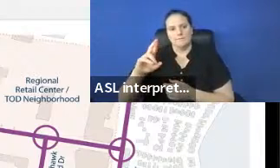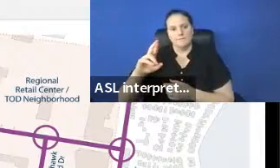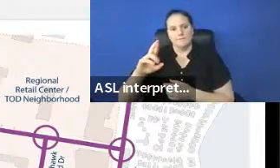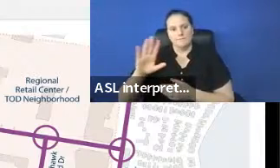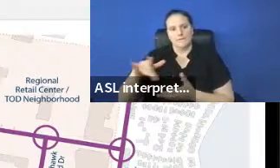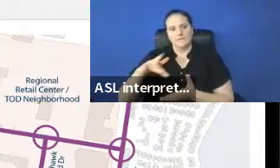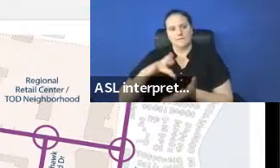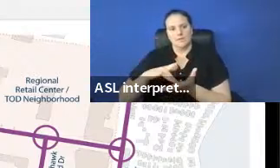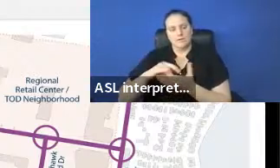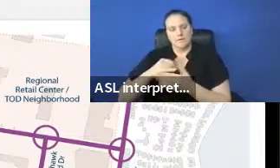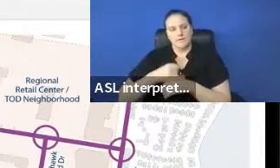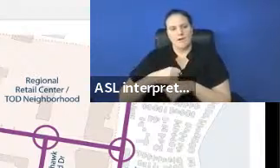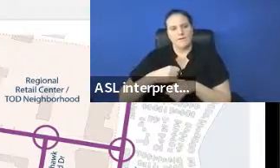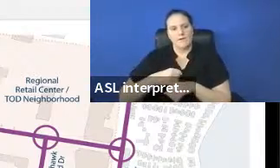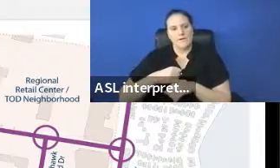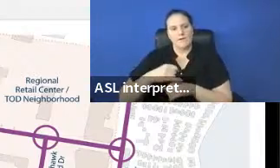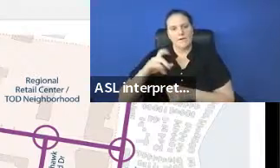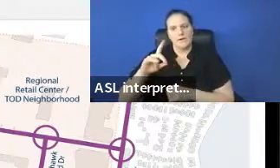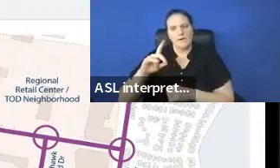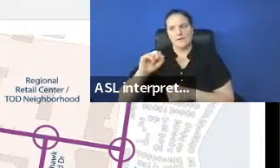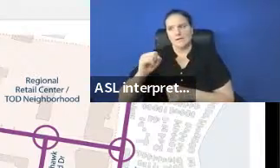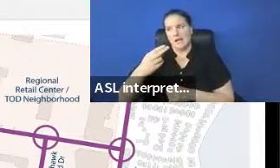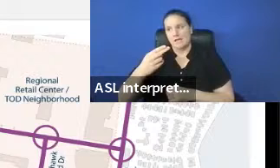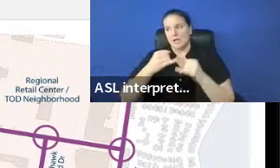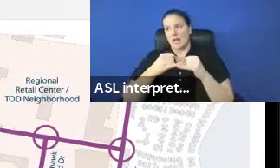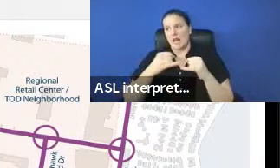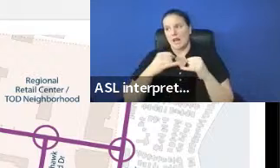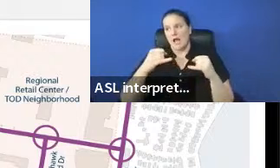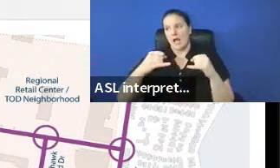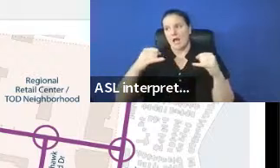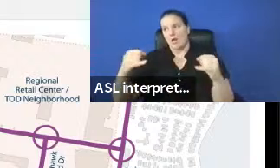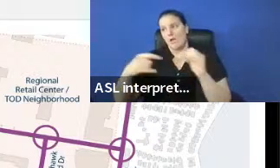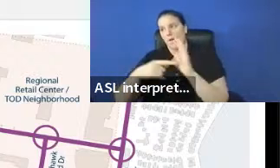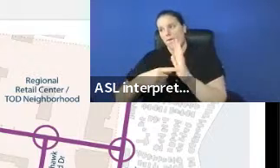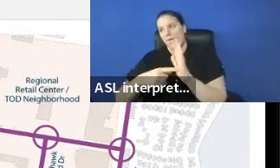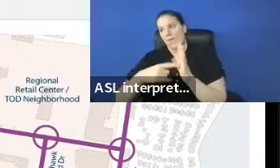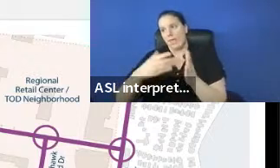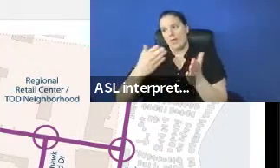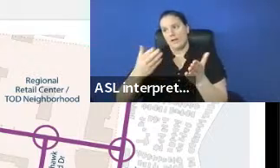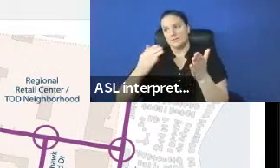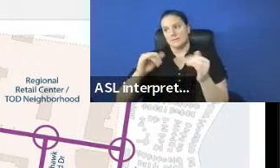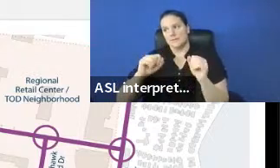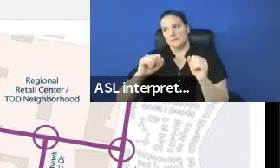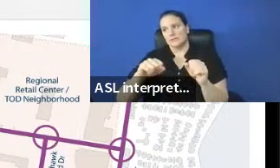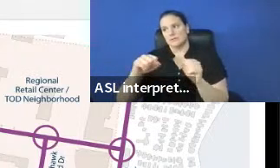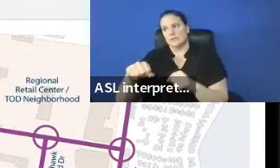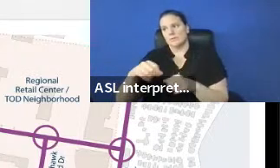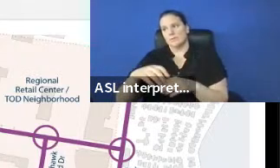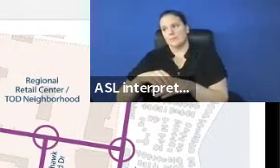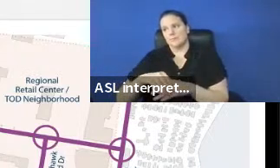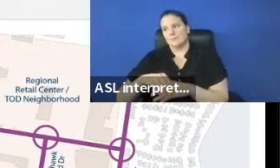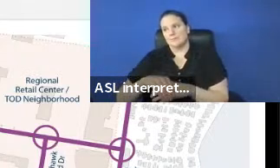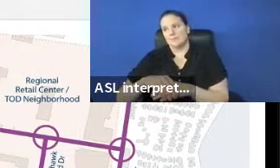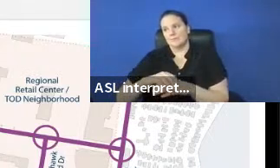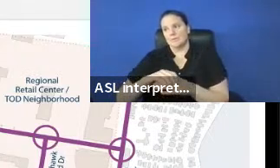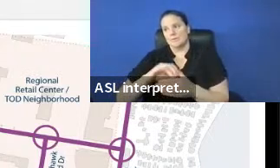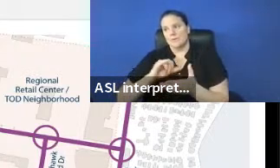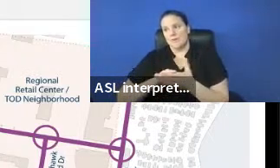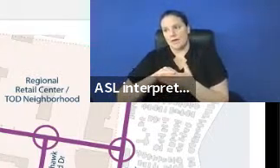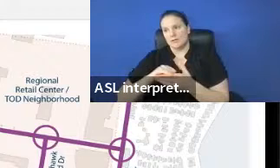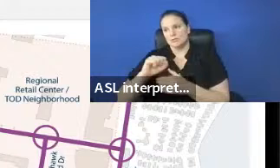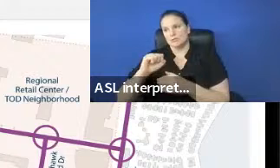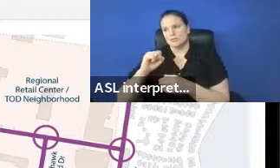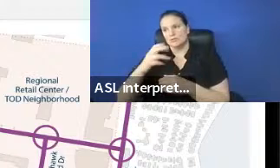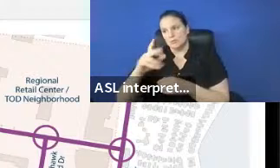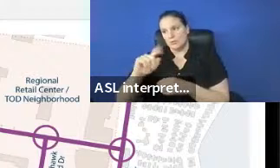island. The dashed lines indicate the potential for that street as well as the arterial bridge on the